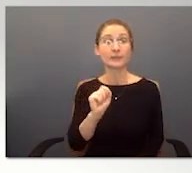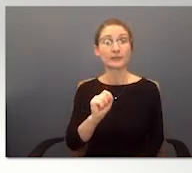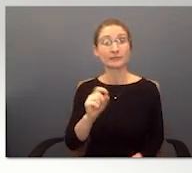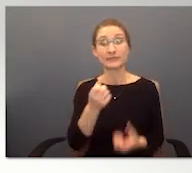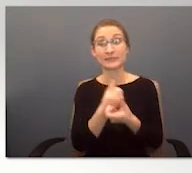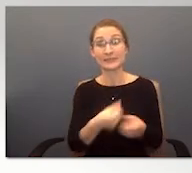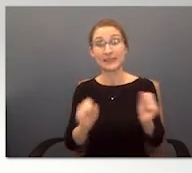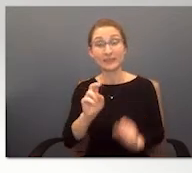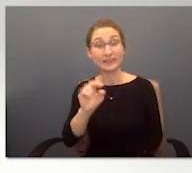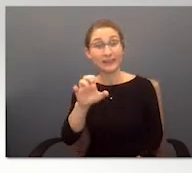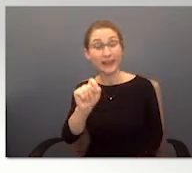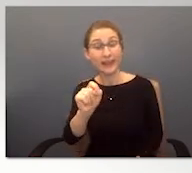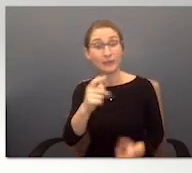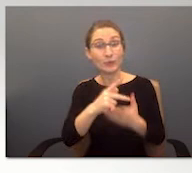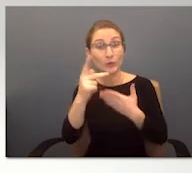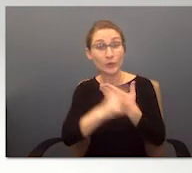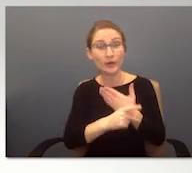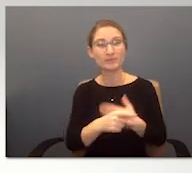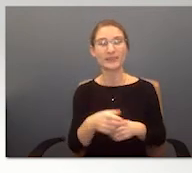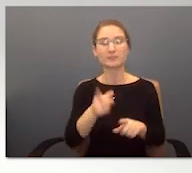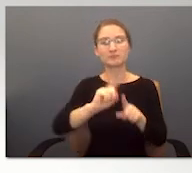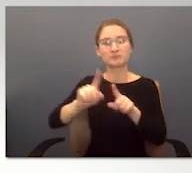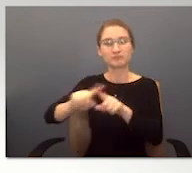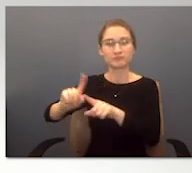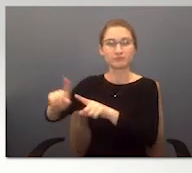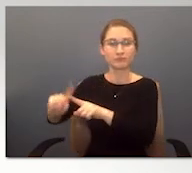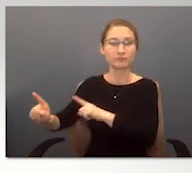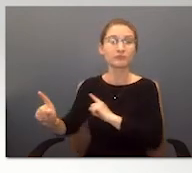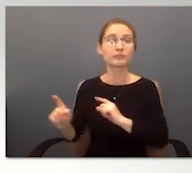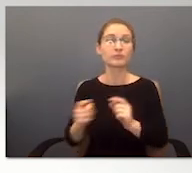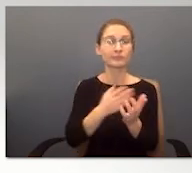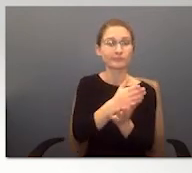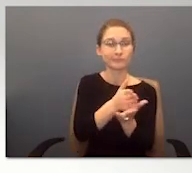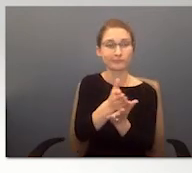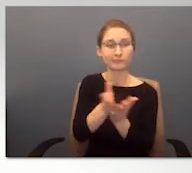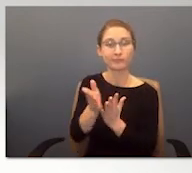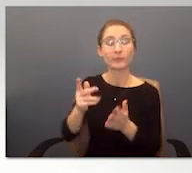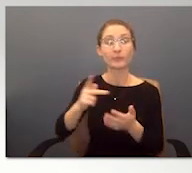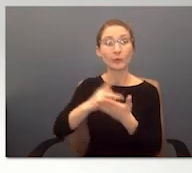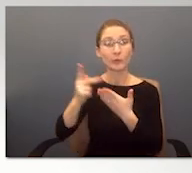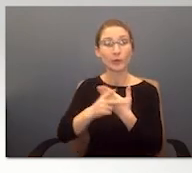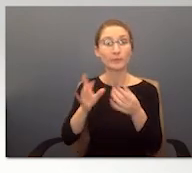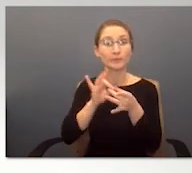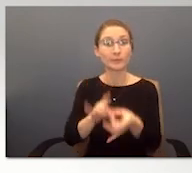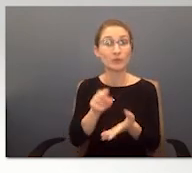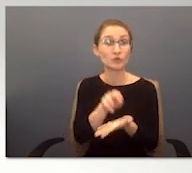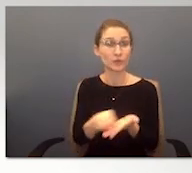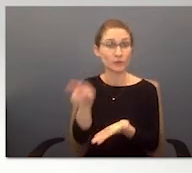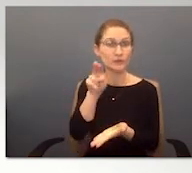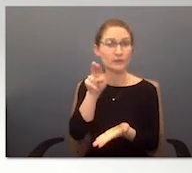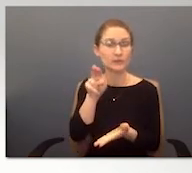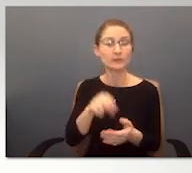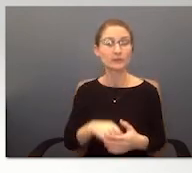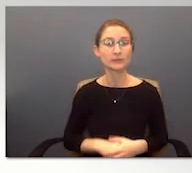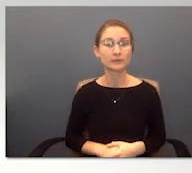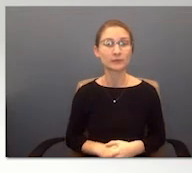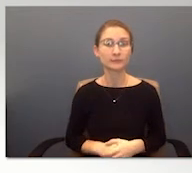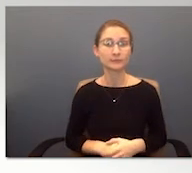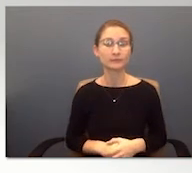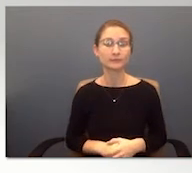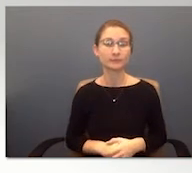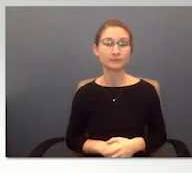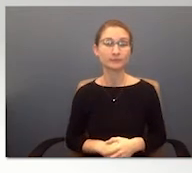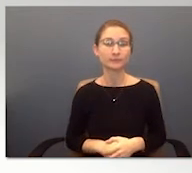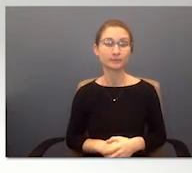our Safety Net program, and then several subspecialty programs throughout the state with the various universities for geographical